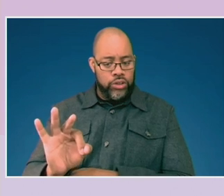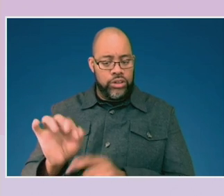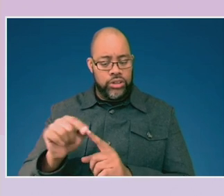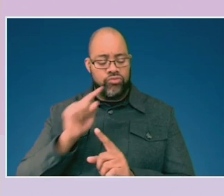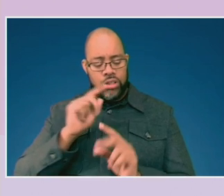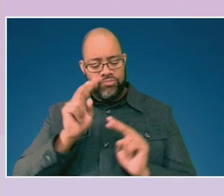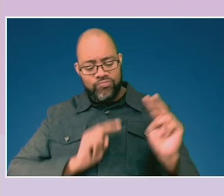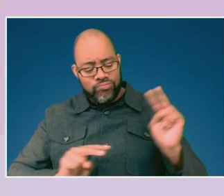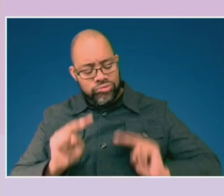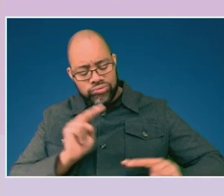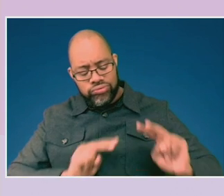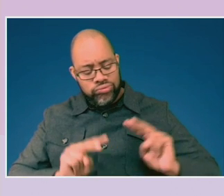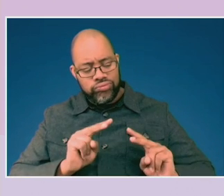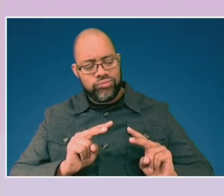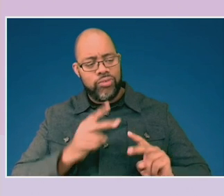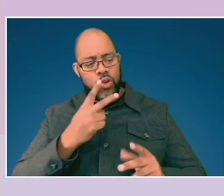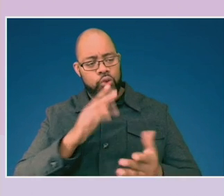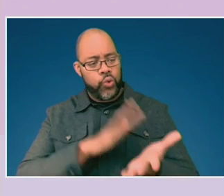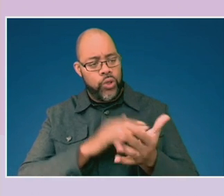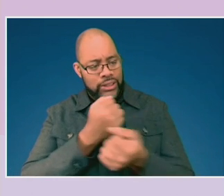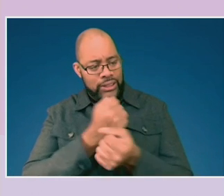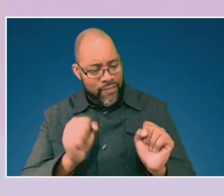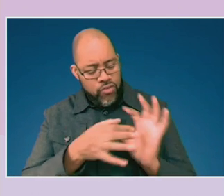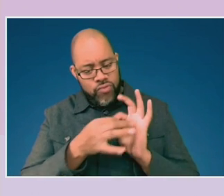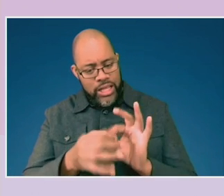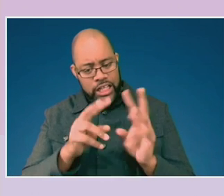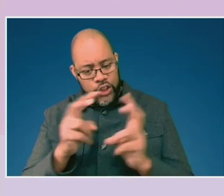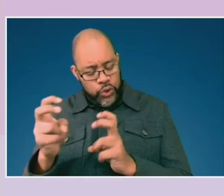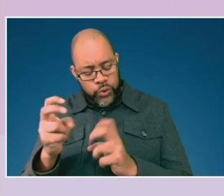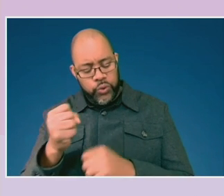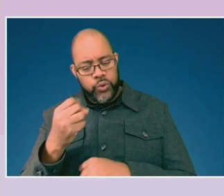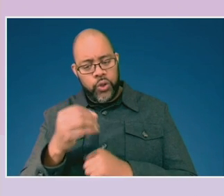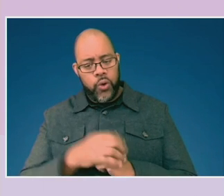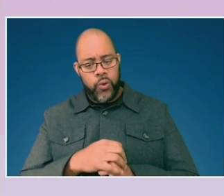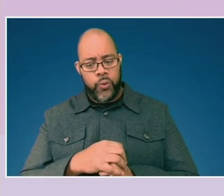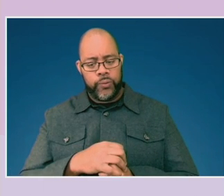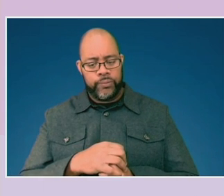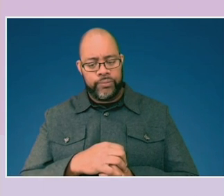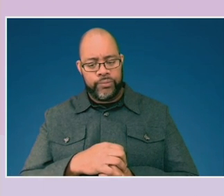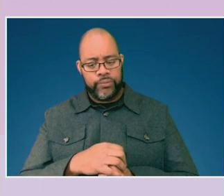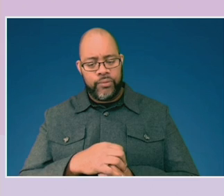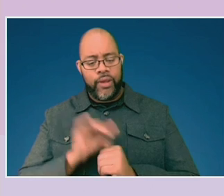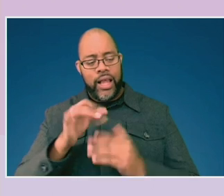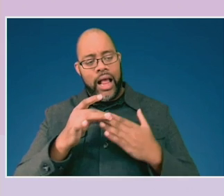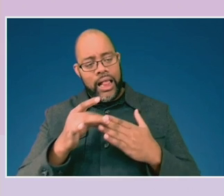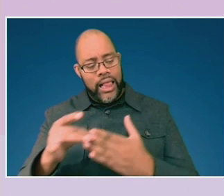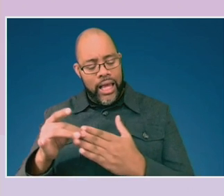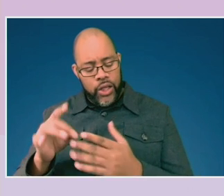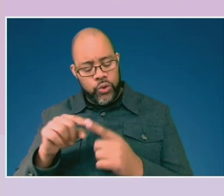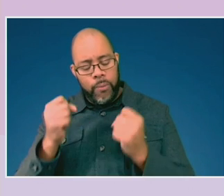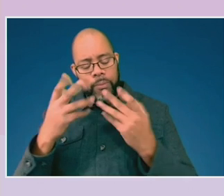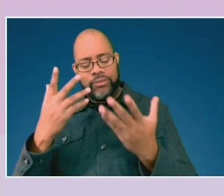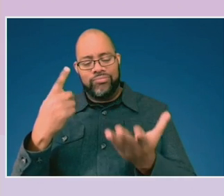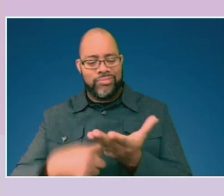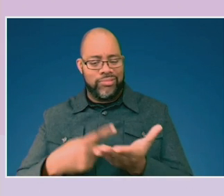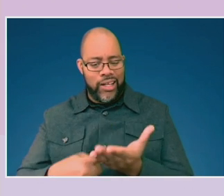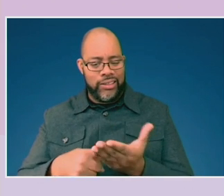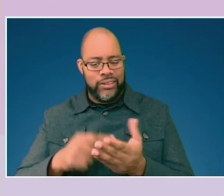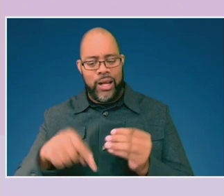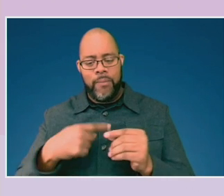at school safety related issues. And so that led to a lot of discussion about